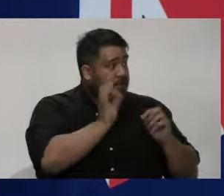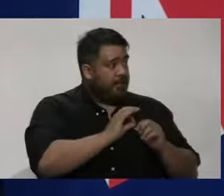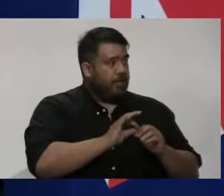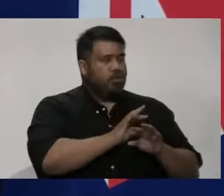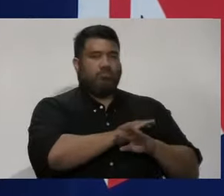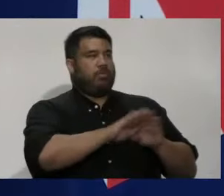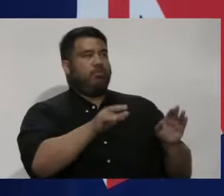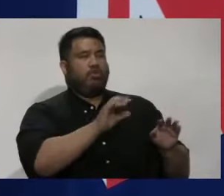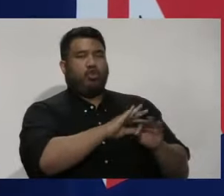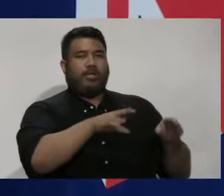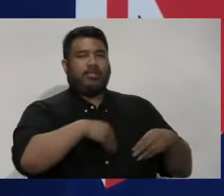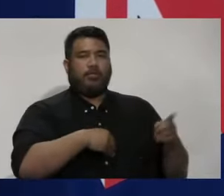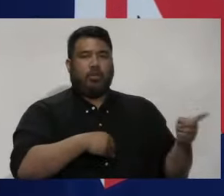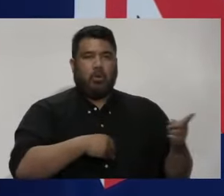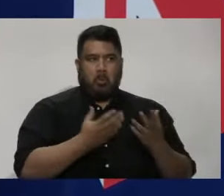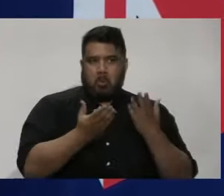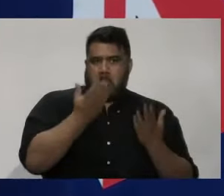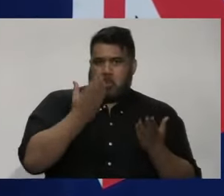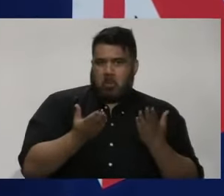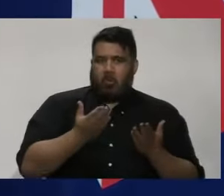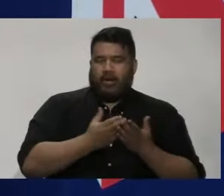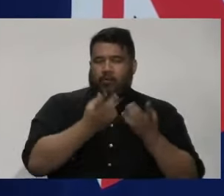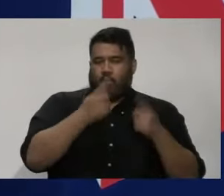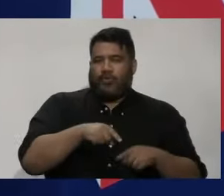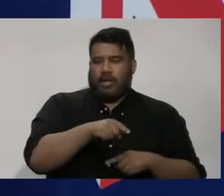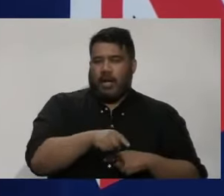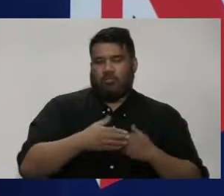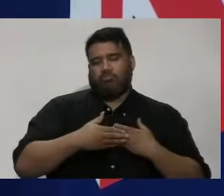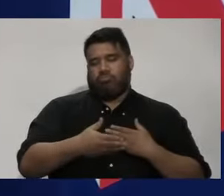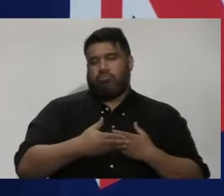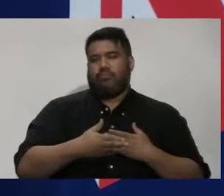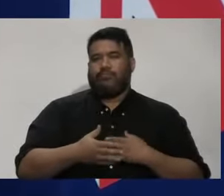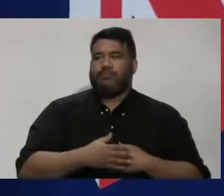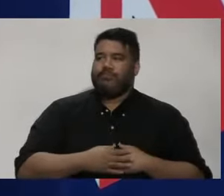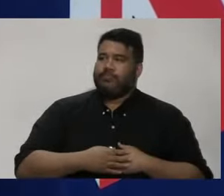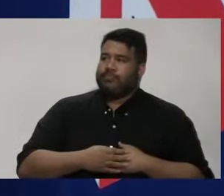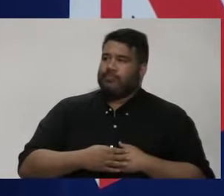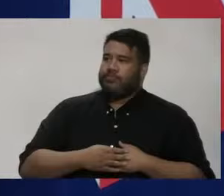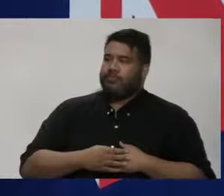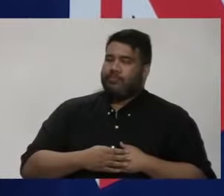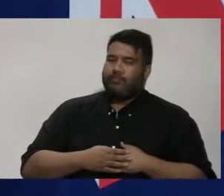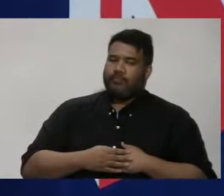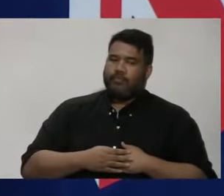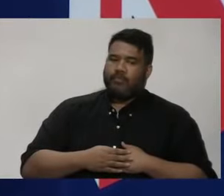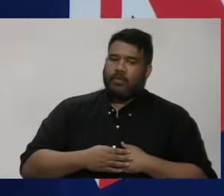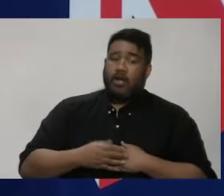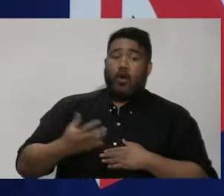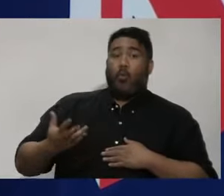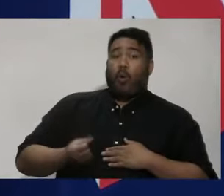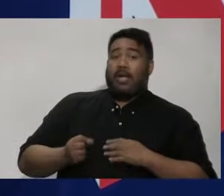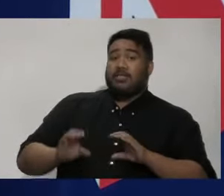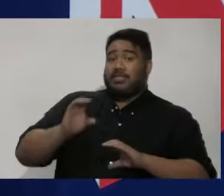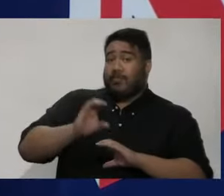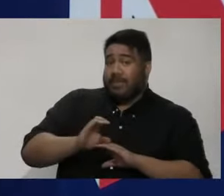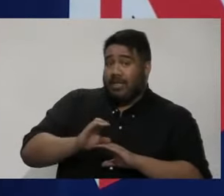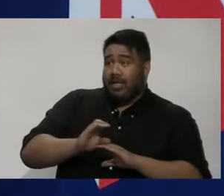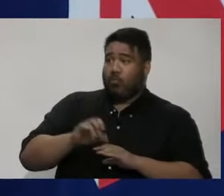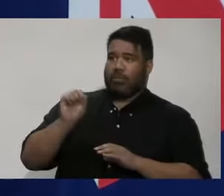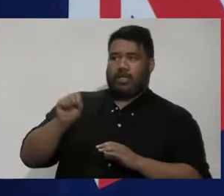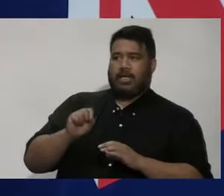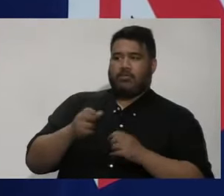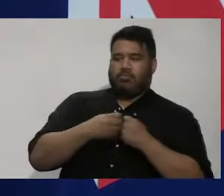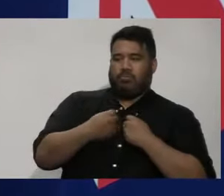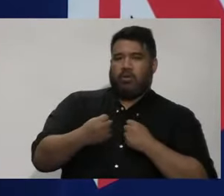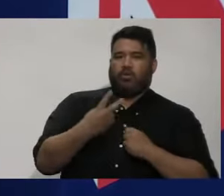wage subsidy to go with this small extension? Yeah, so what we will do, of course, we've already got the 2 weeks covered for the wage subsidy.